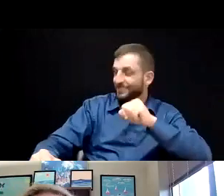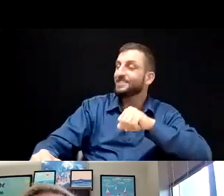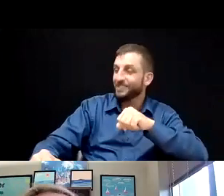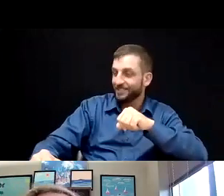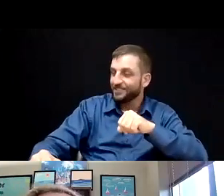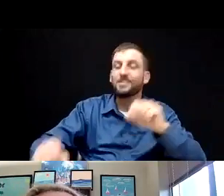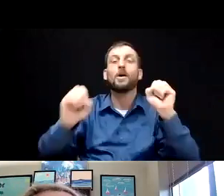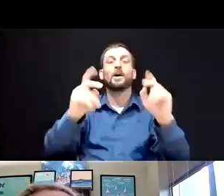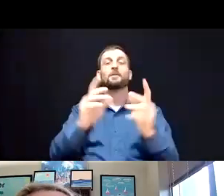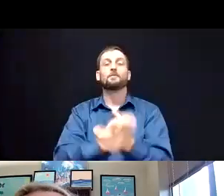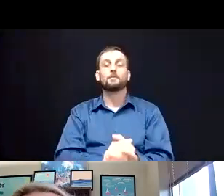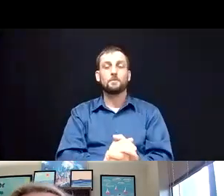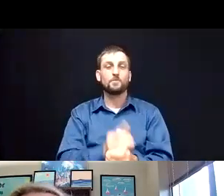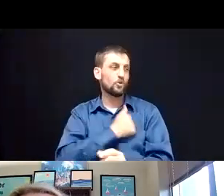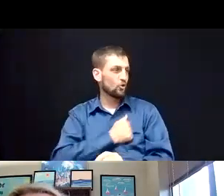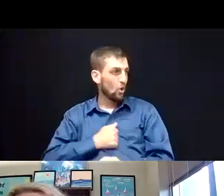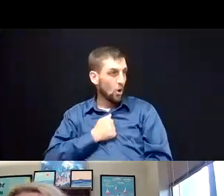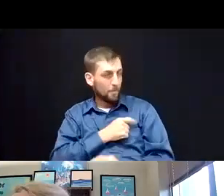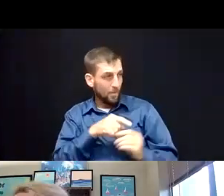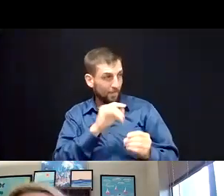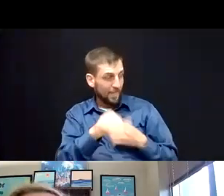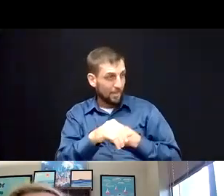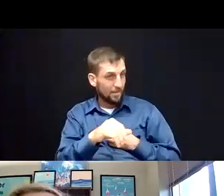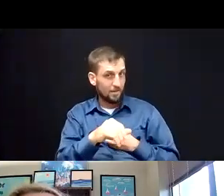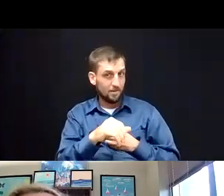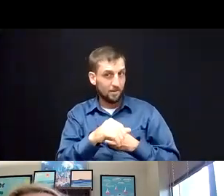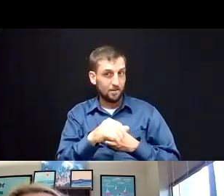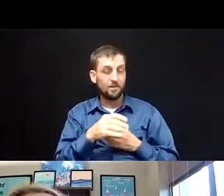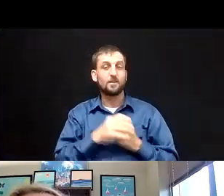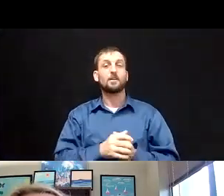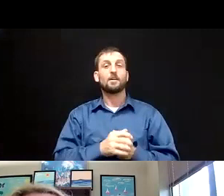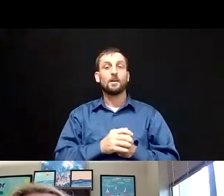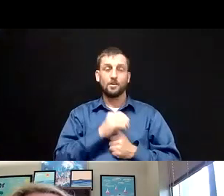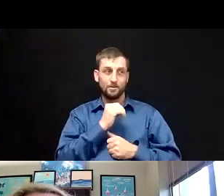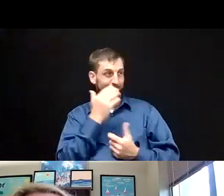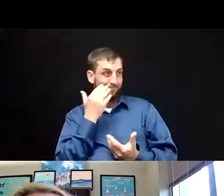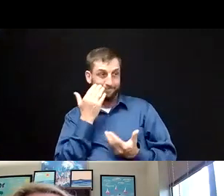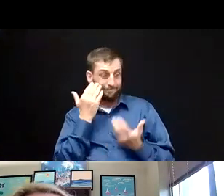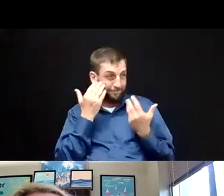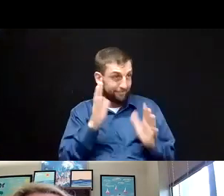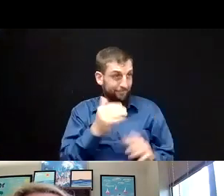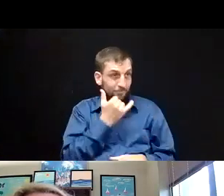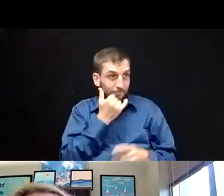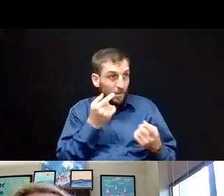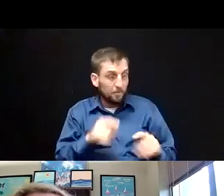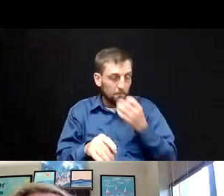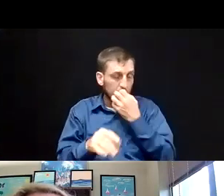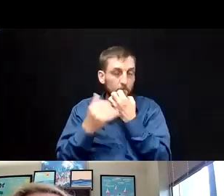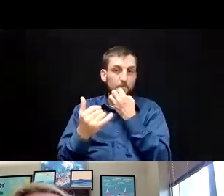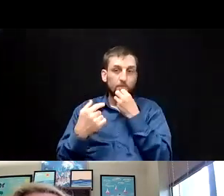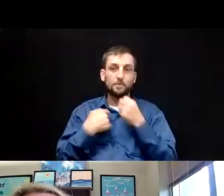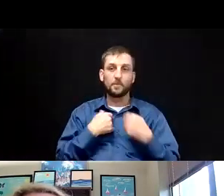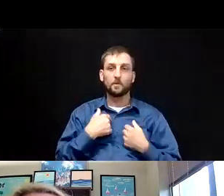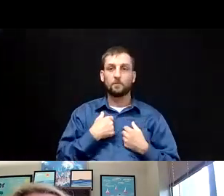Okay. Sorry about that. I'm not sure what happened. So I will quickly